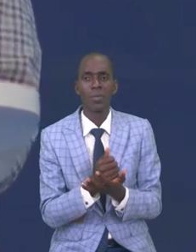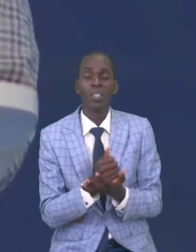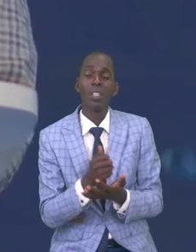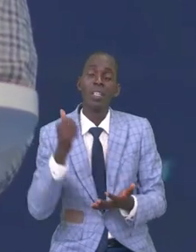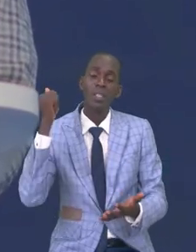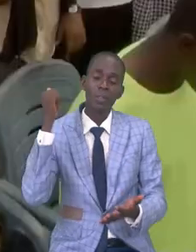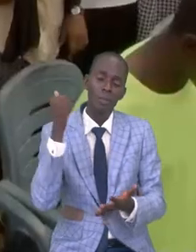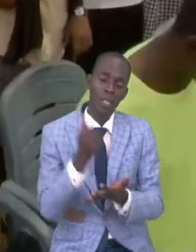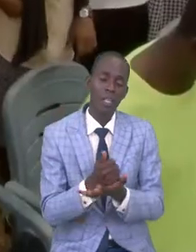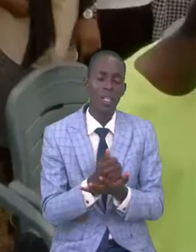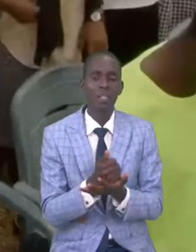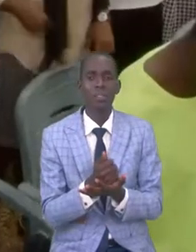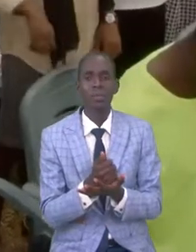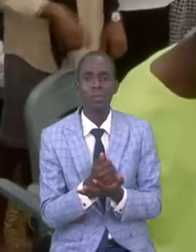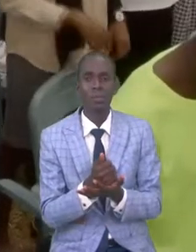Amen.